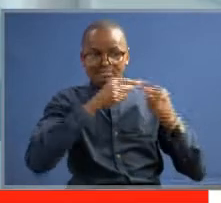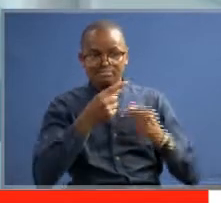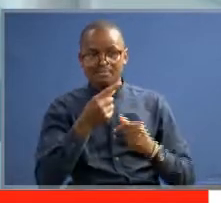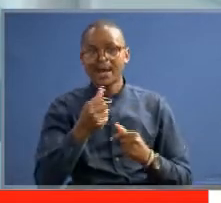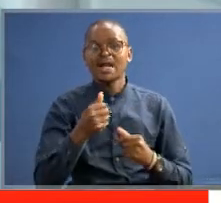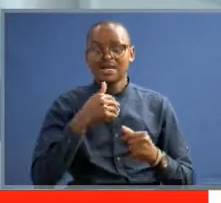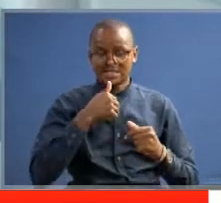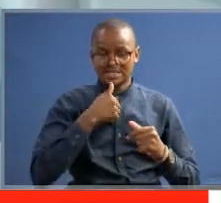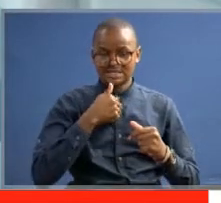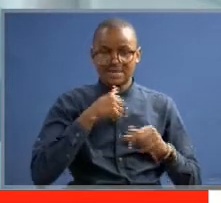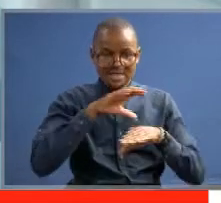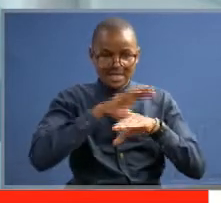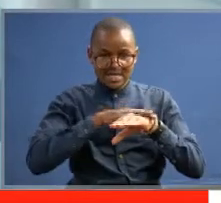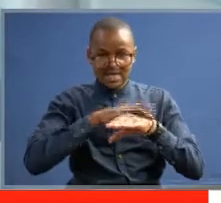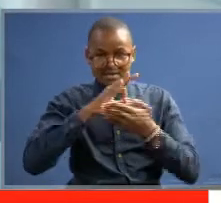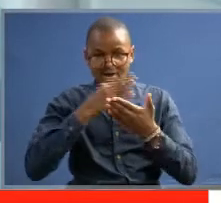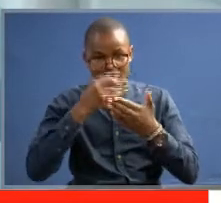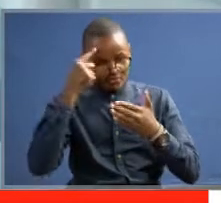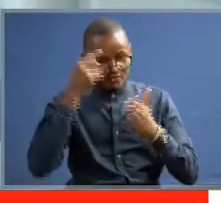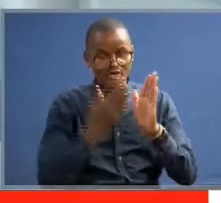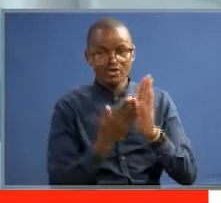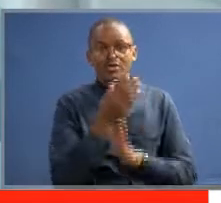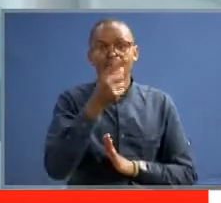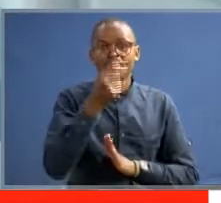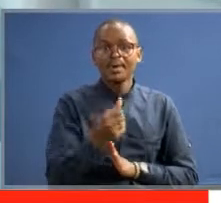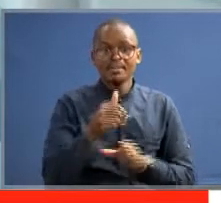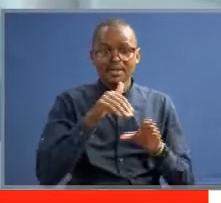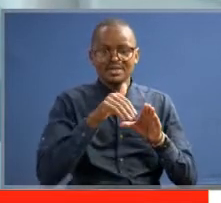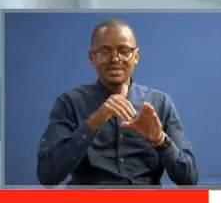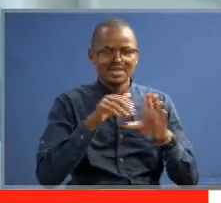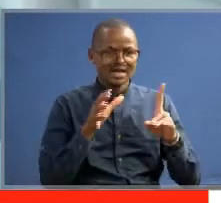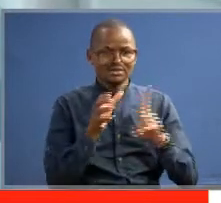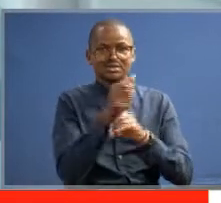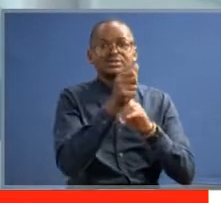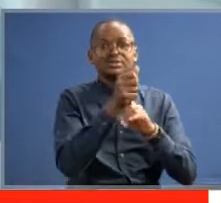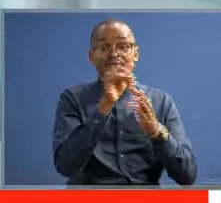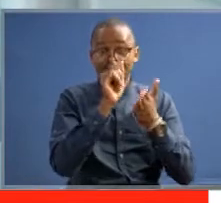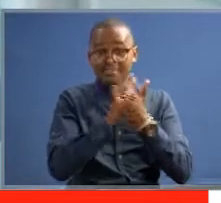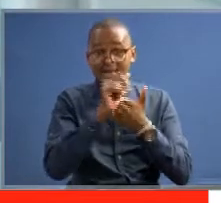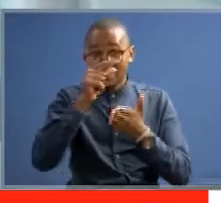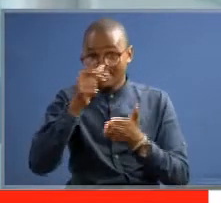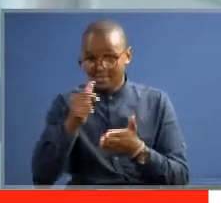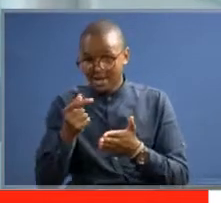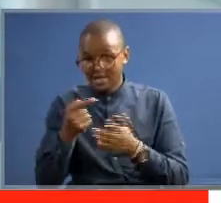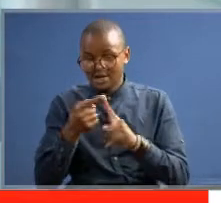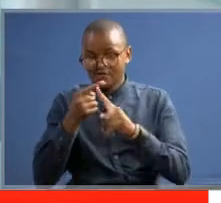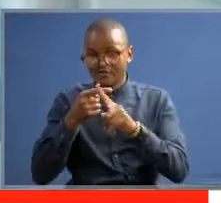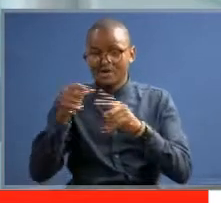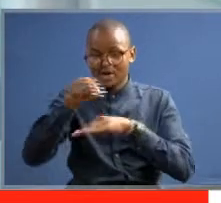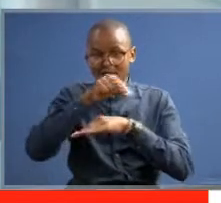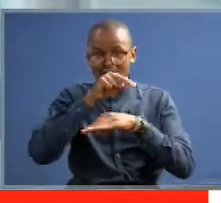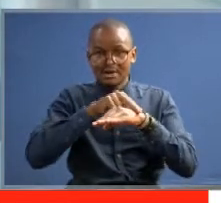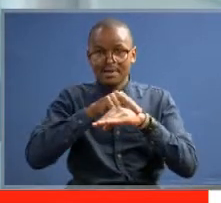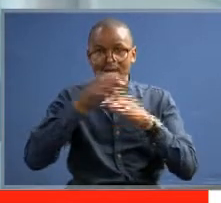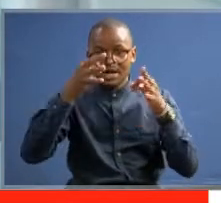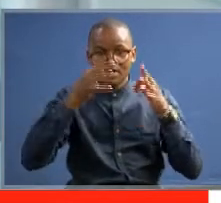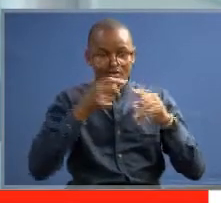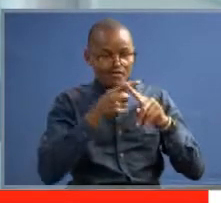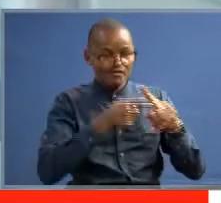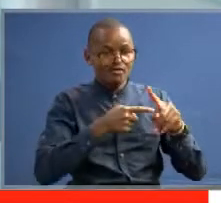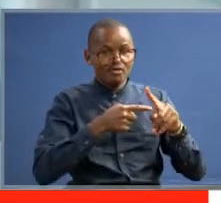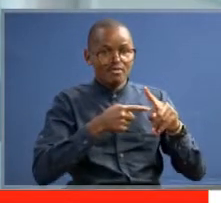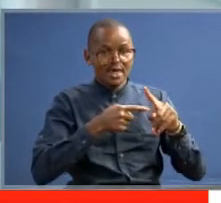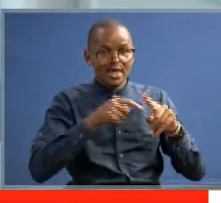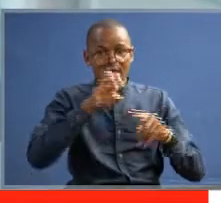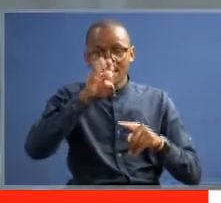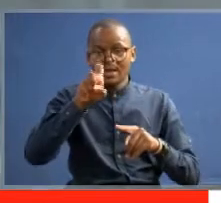and harness funds for the development of funds, in the realization that the funds which come from the National Treasury, from the